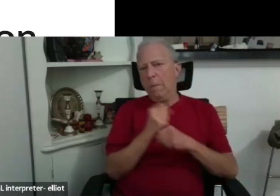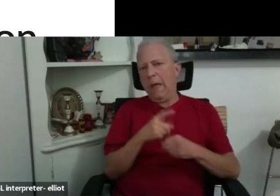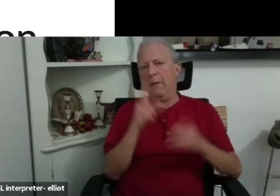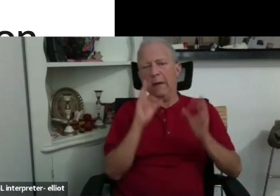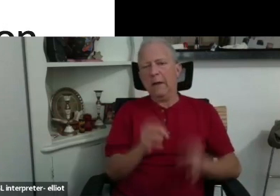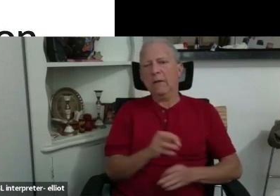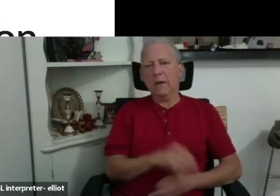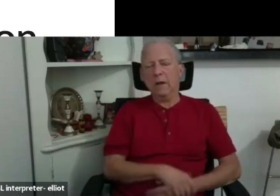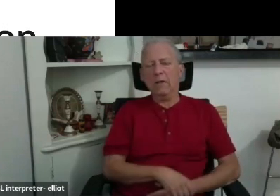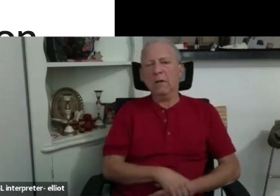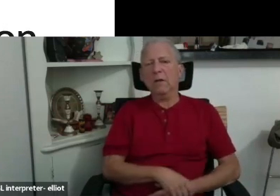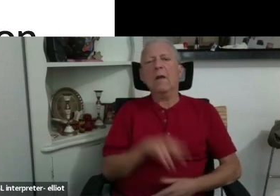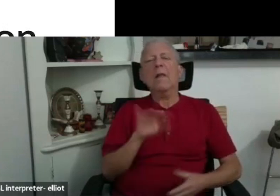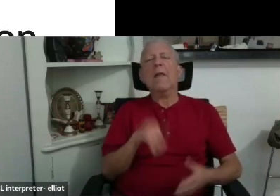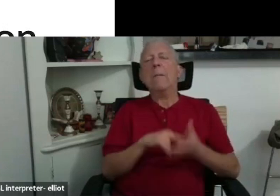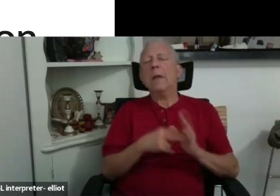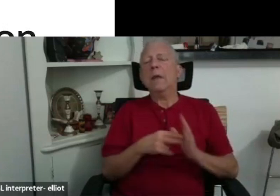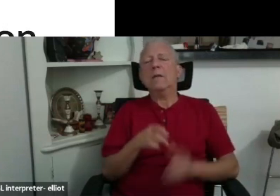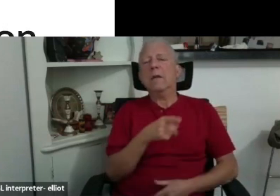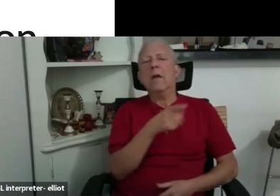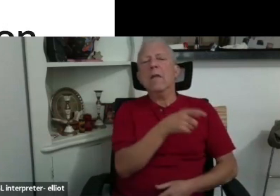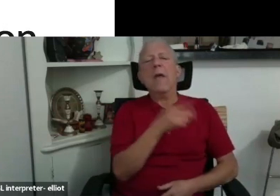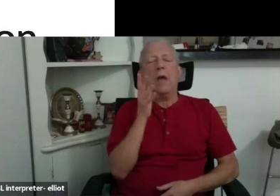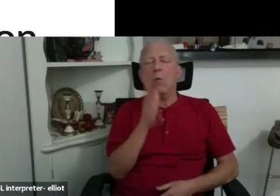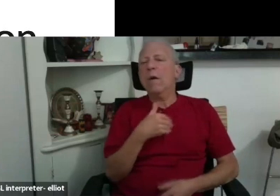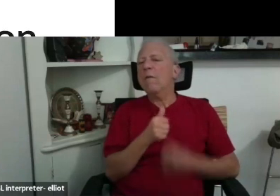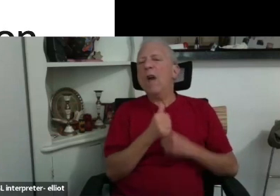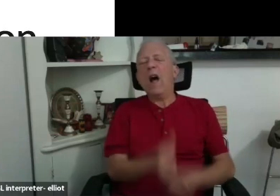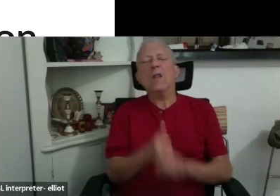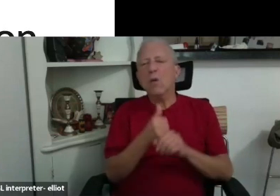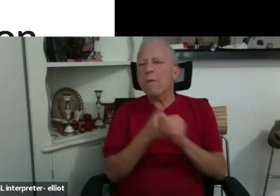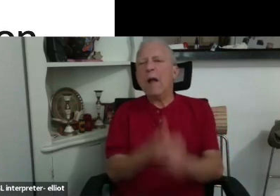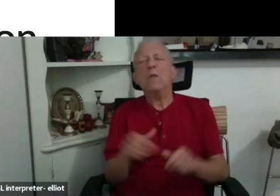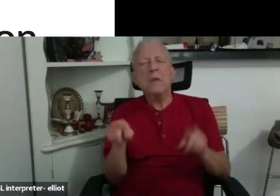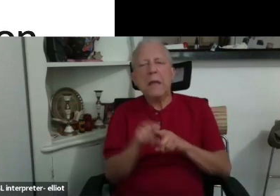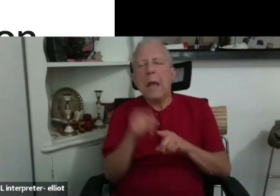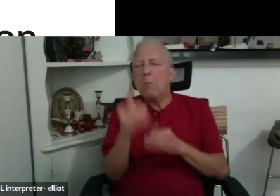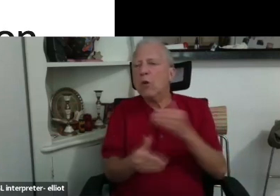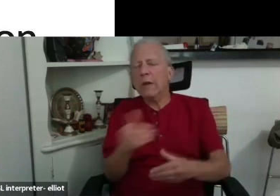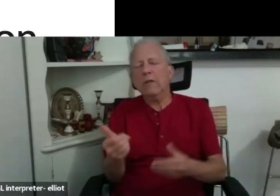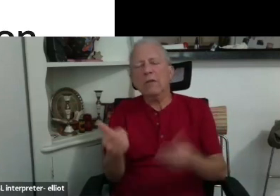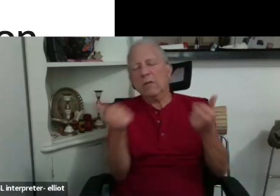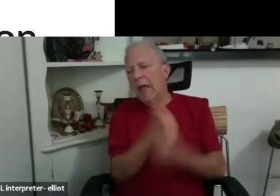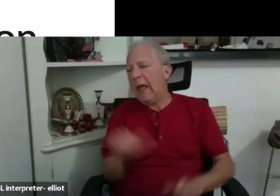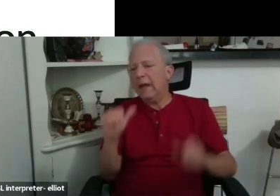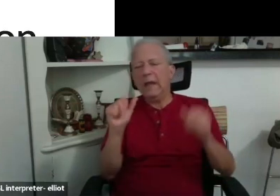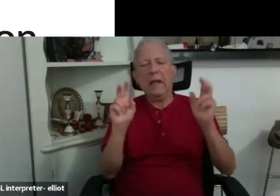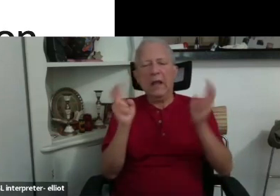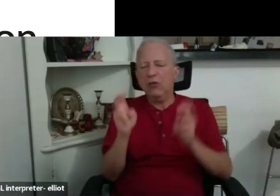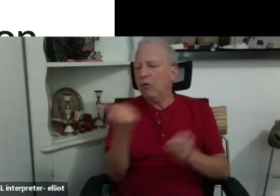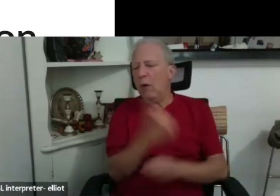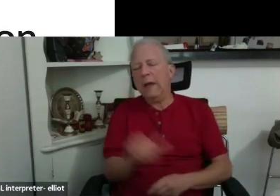designation. So meaning that it'll have the same procedures as any other issue dispute with